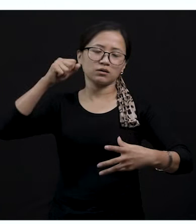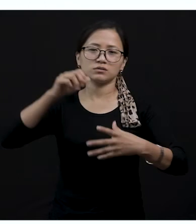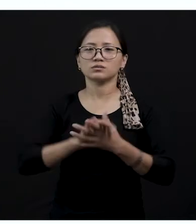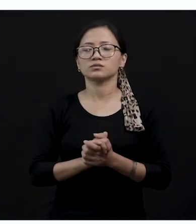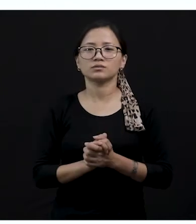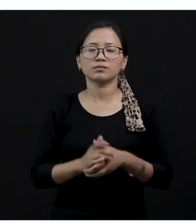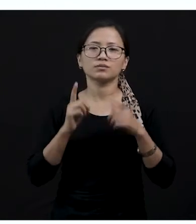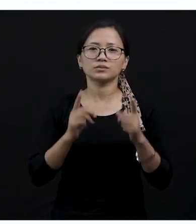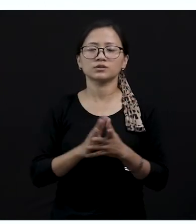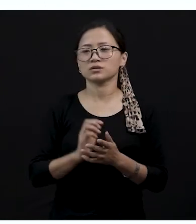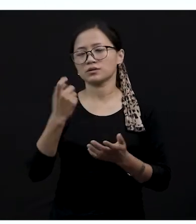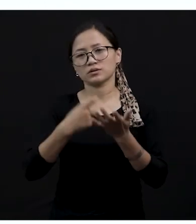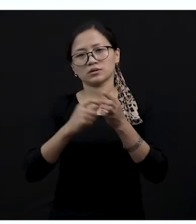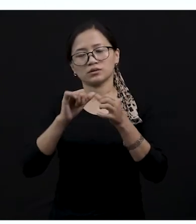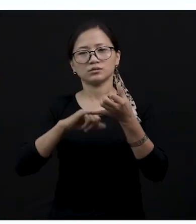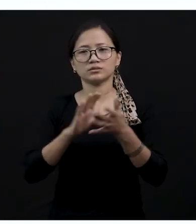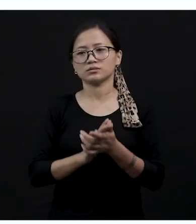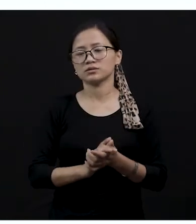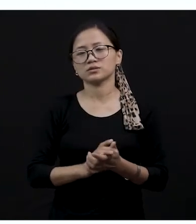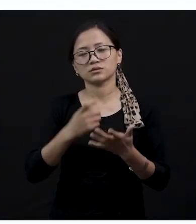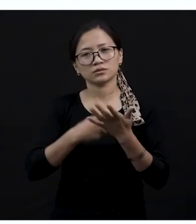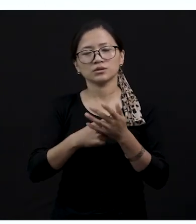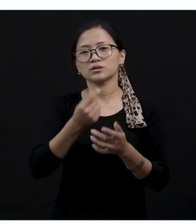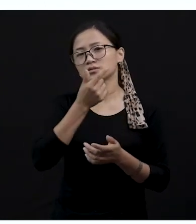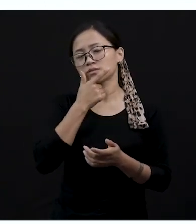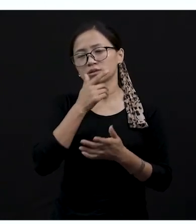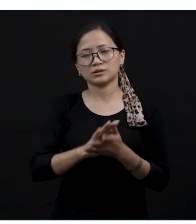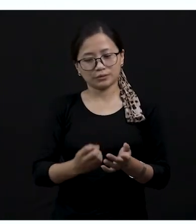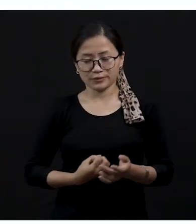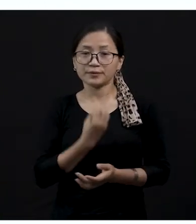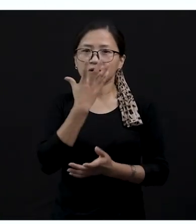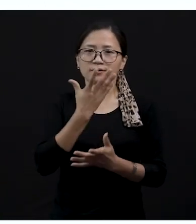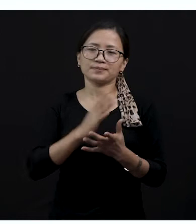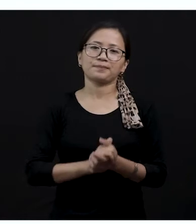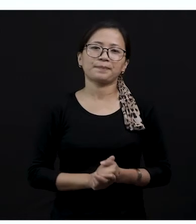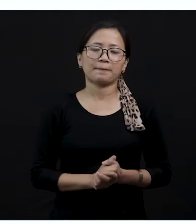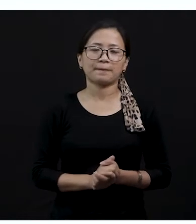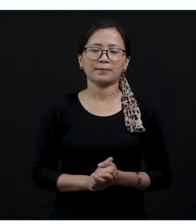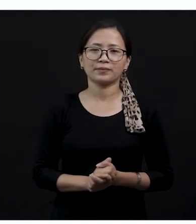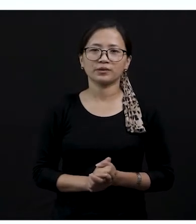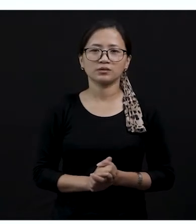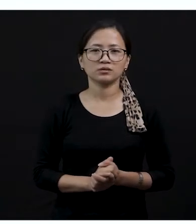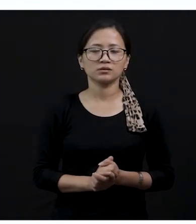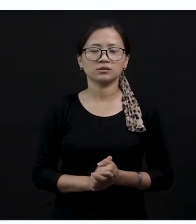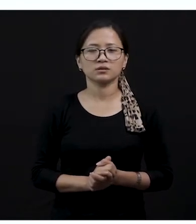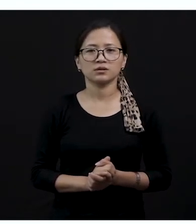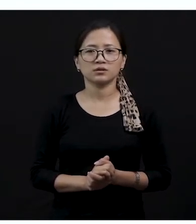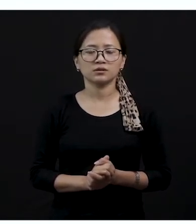finally they had some reason to smile, to be happy, right? So they were all very merry and